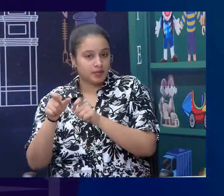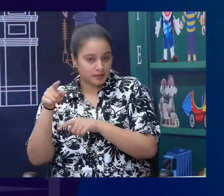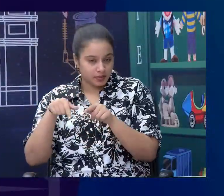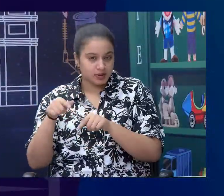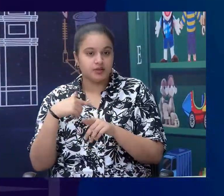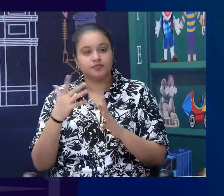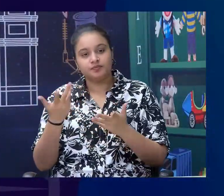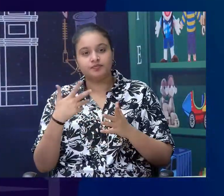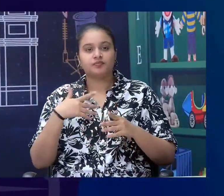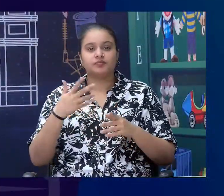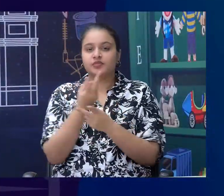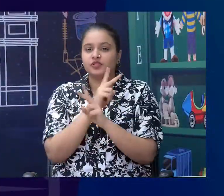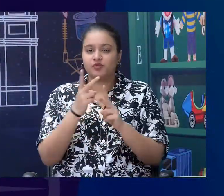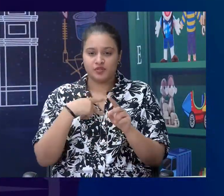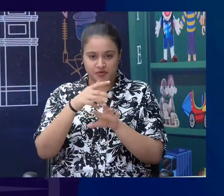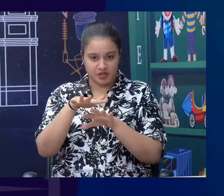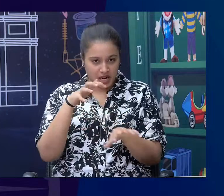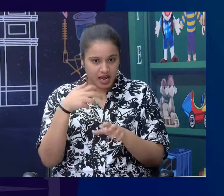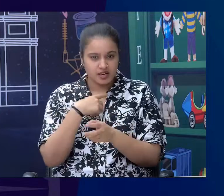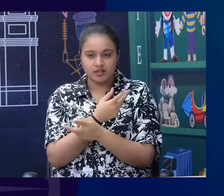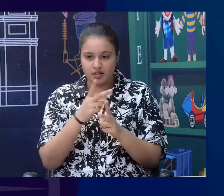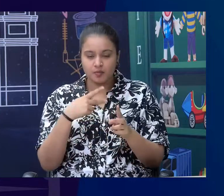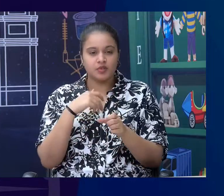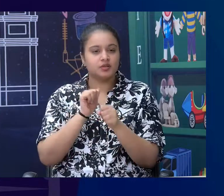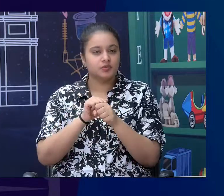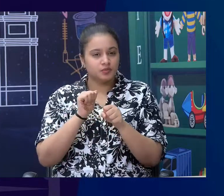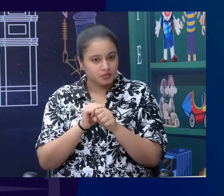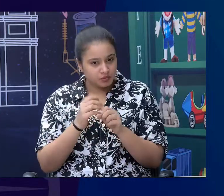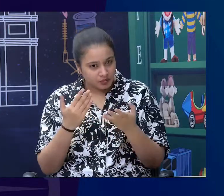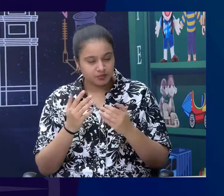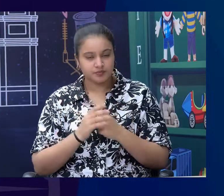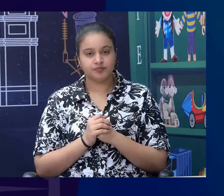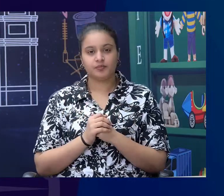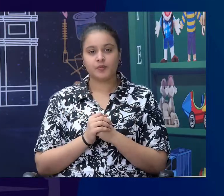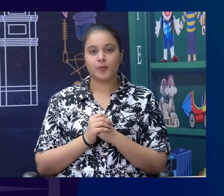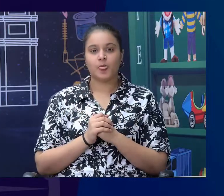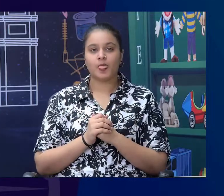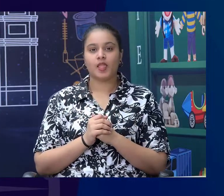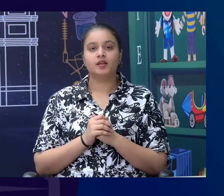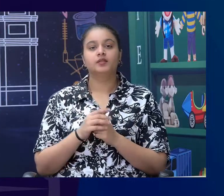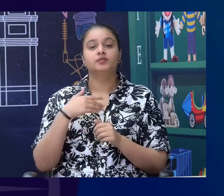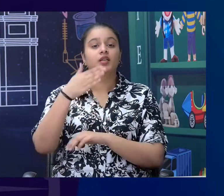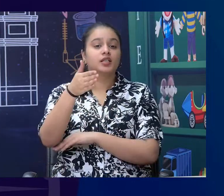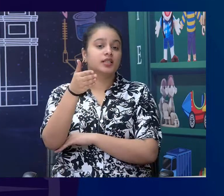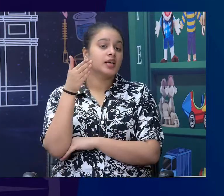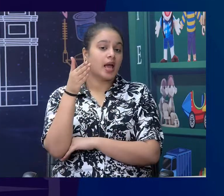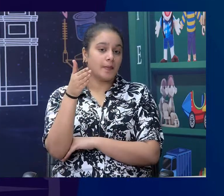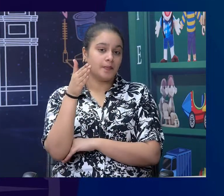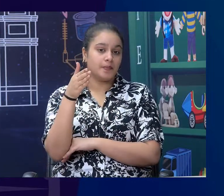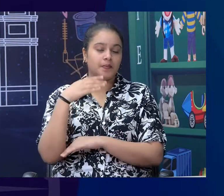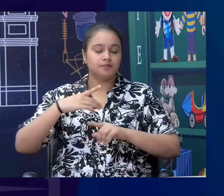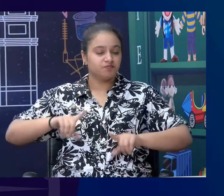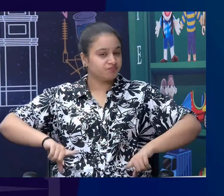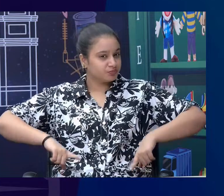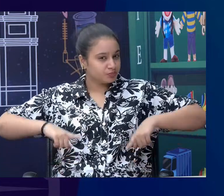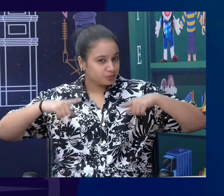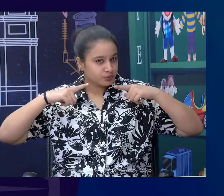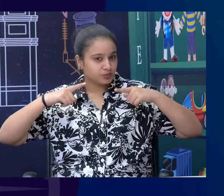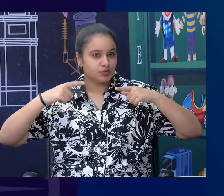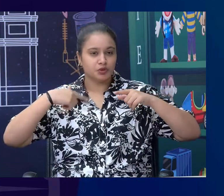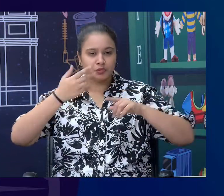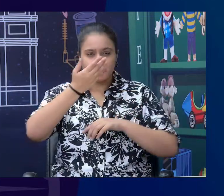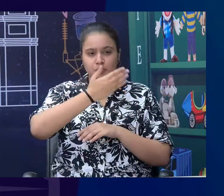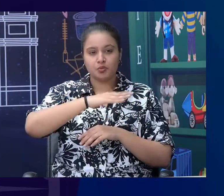people, we make a lot of animals work for us. Beast of burden. Yes. There was a camel and he lived in the middle of a